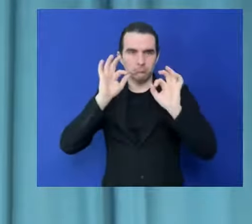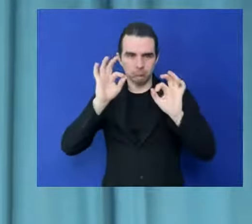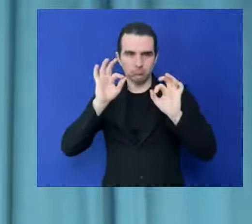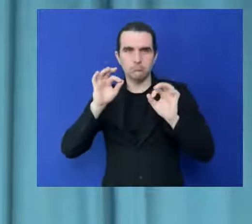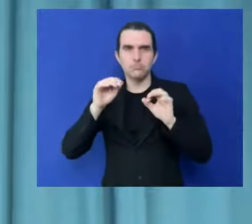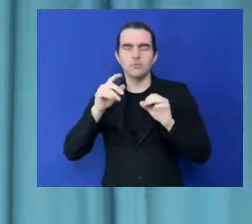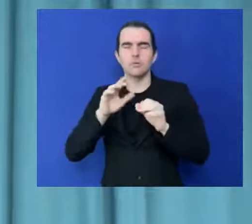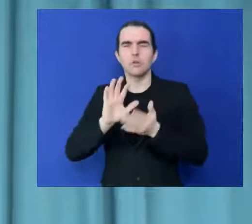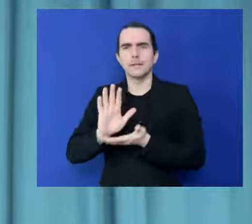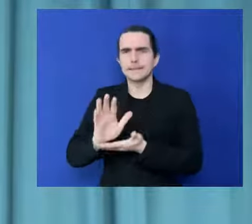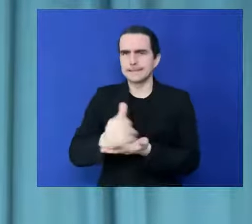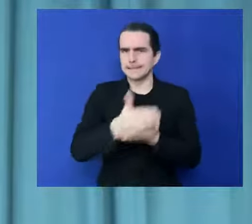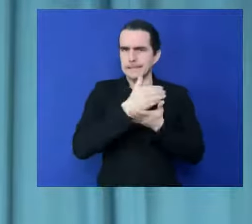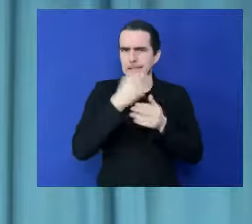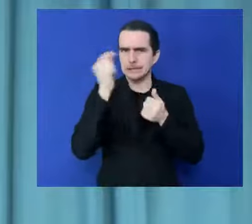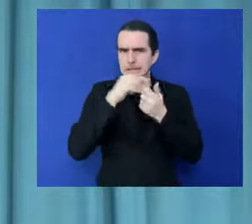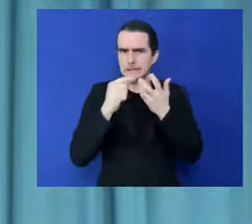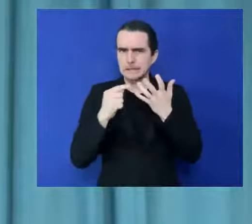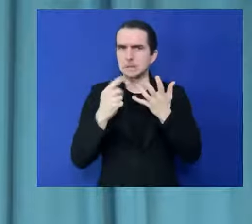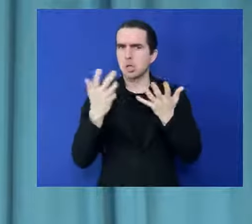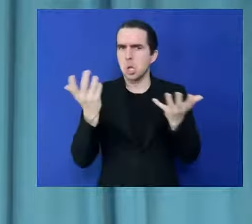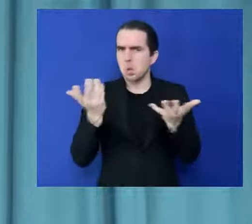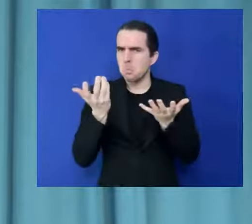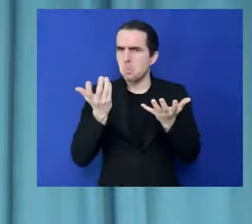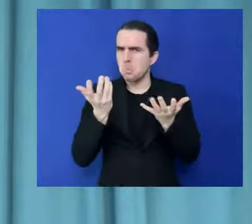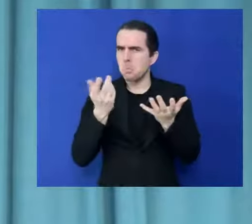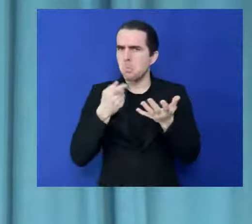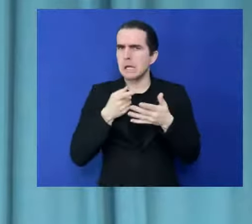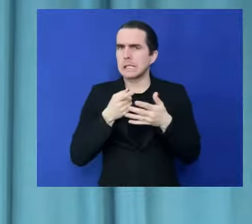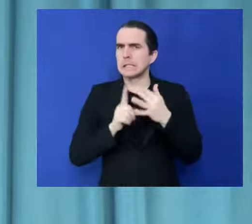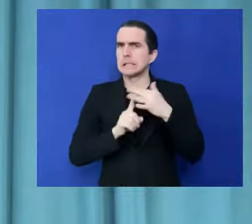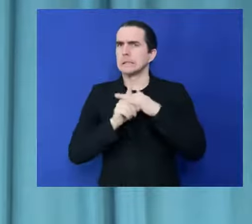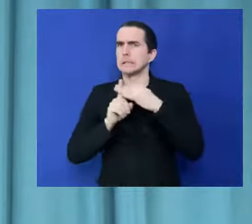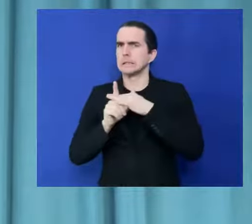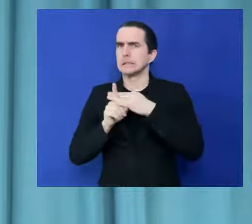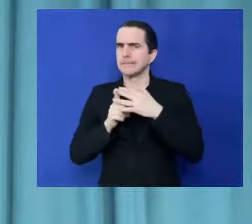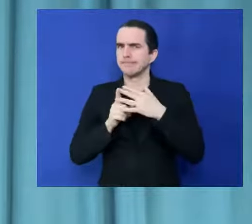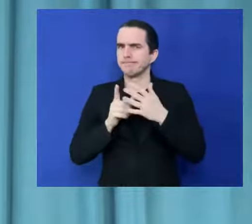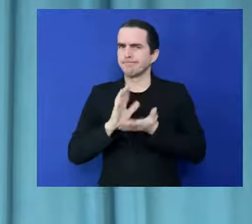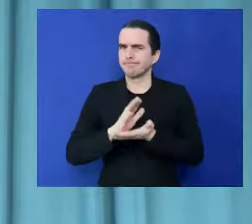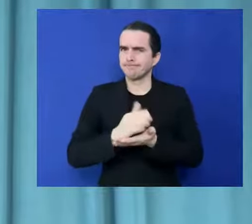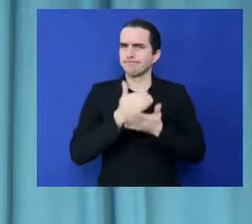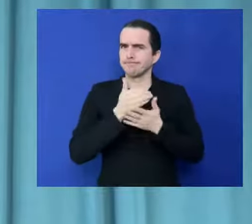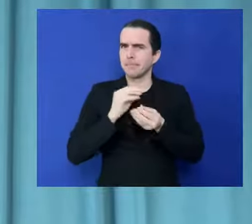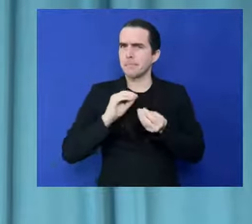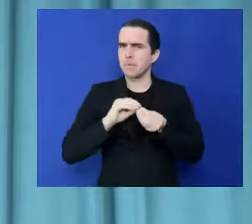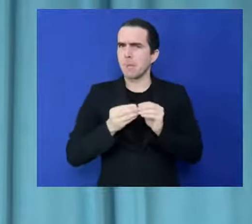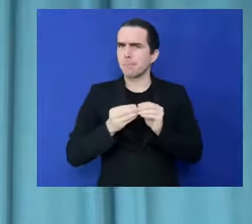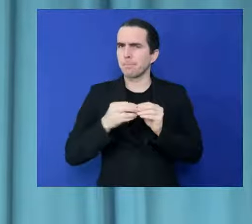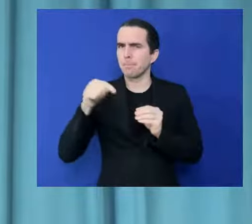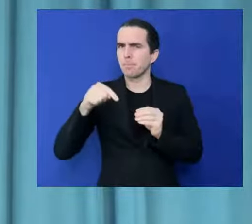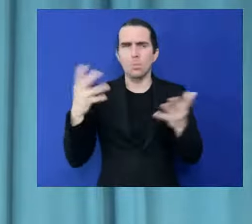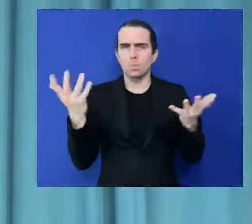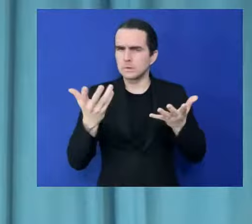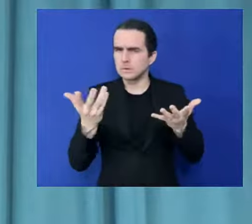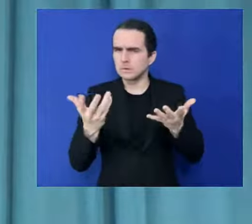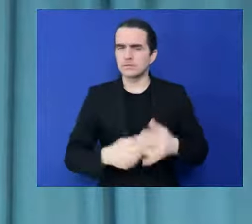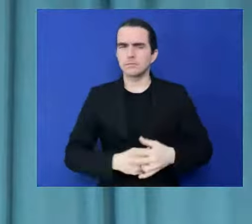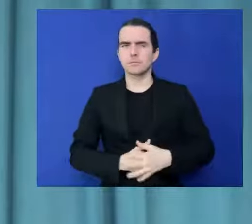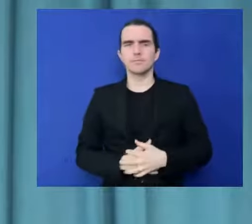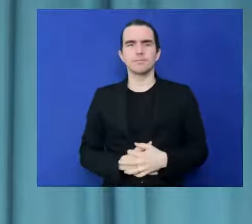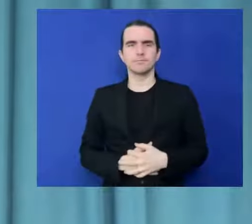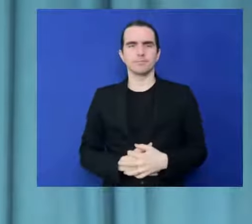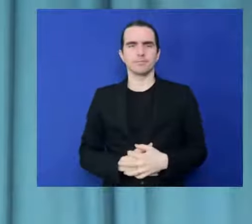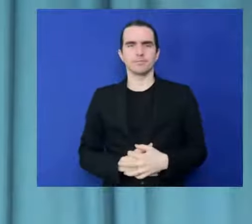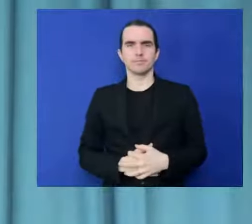how we keep the maps up to date and keep the routes up to date. So we integrate with the data from